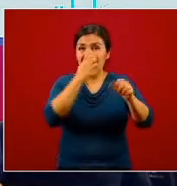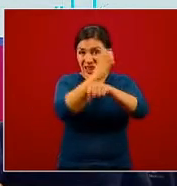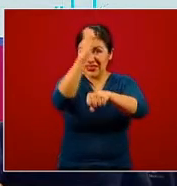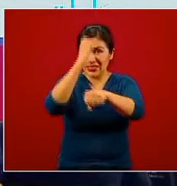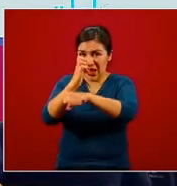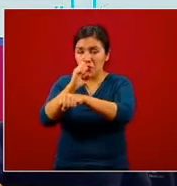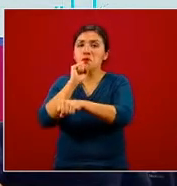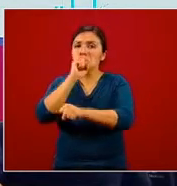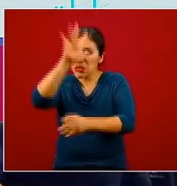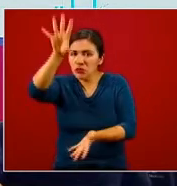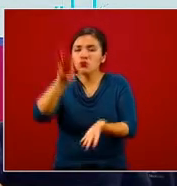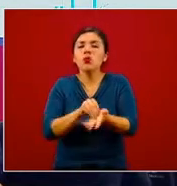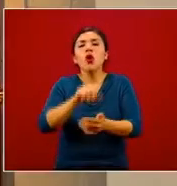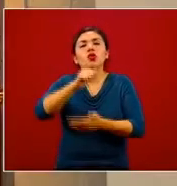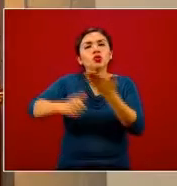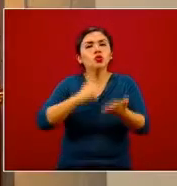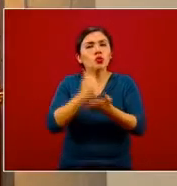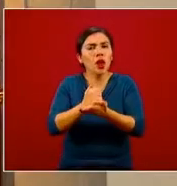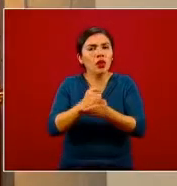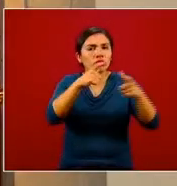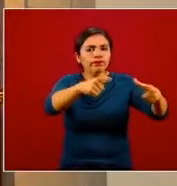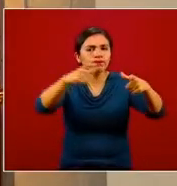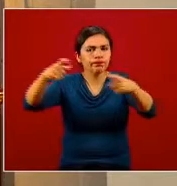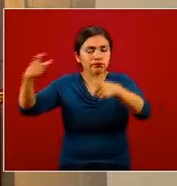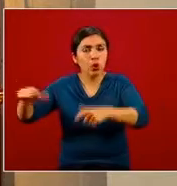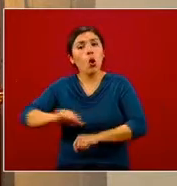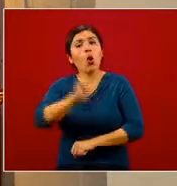In order to be a little more brief,